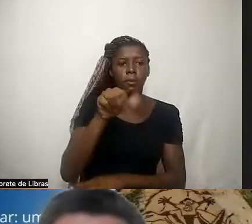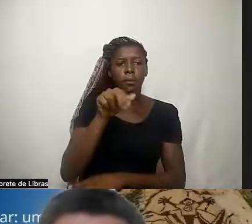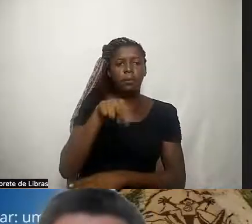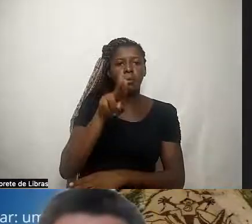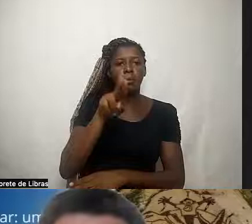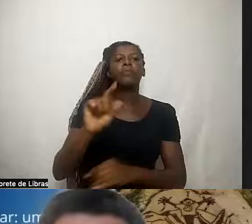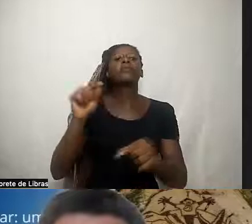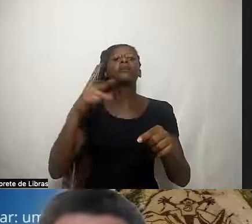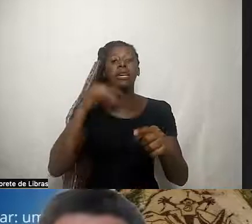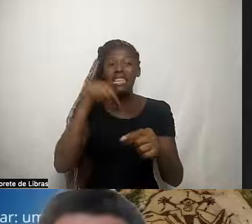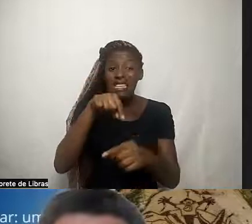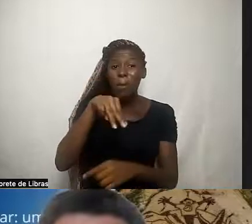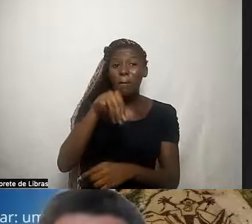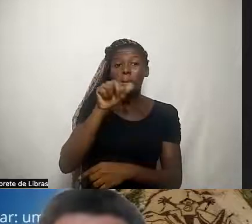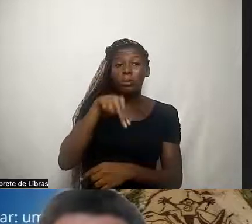which are very important because